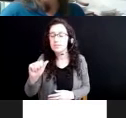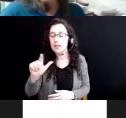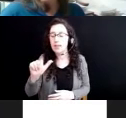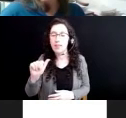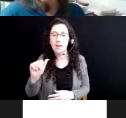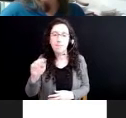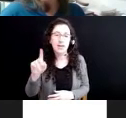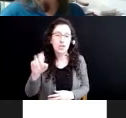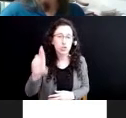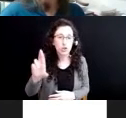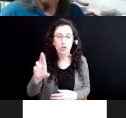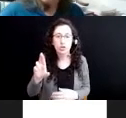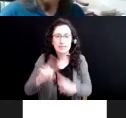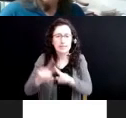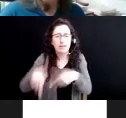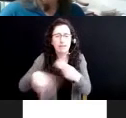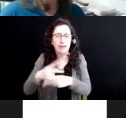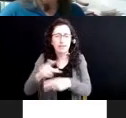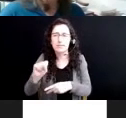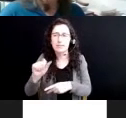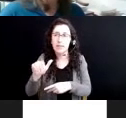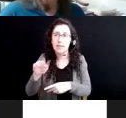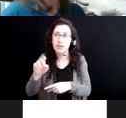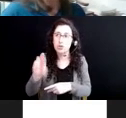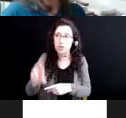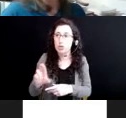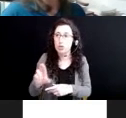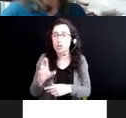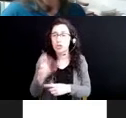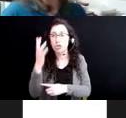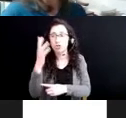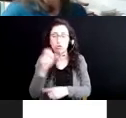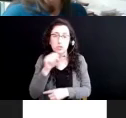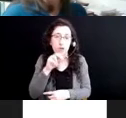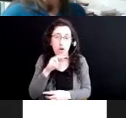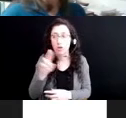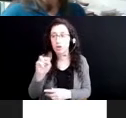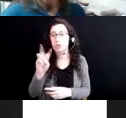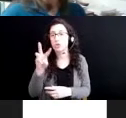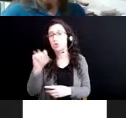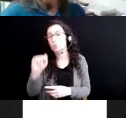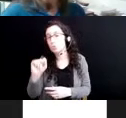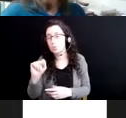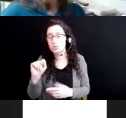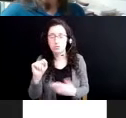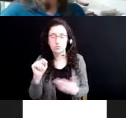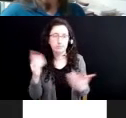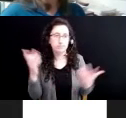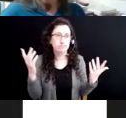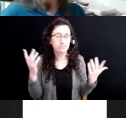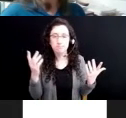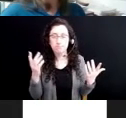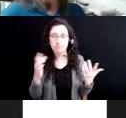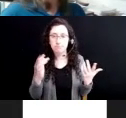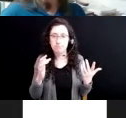long-toed salamanders, Pacific tree frogs, rough-skinned newts, would be to